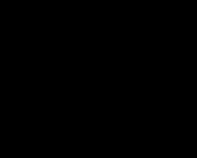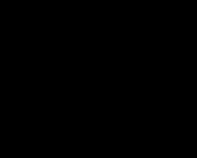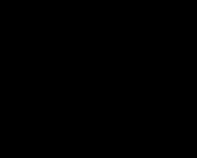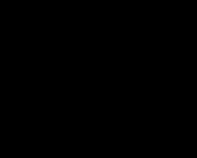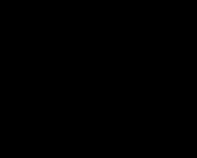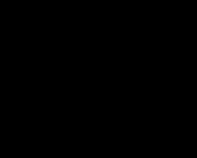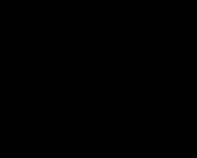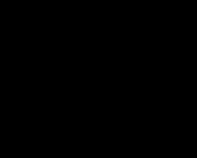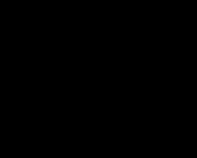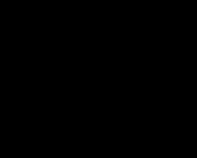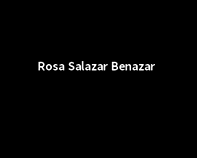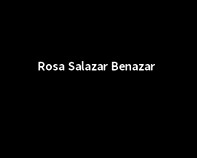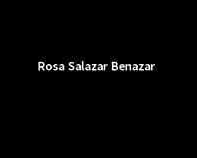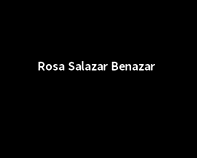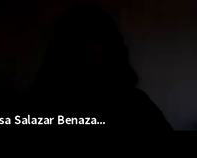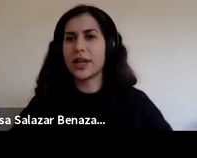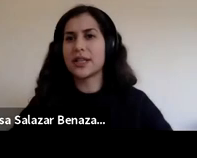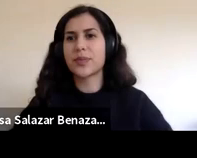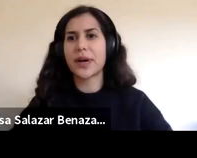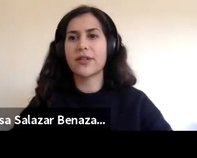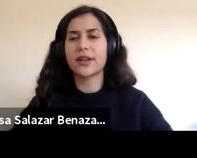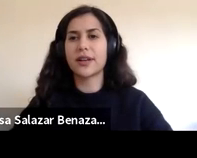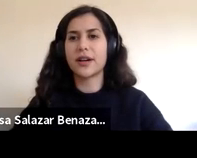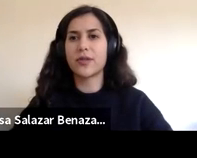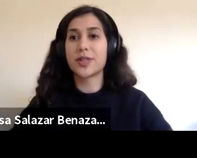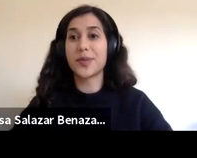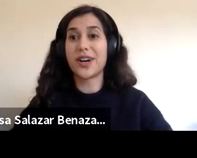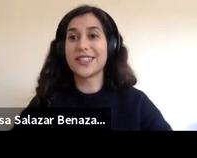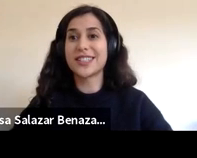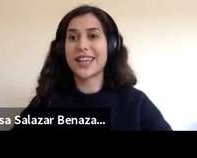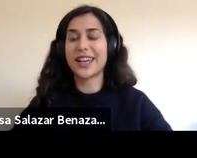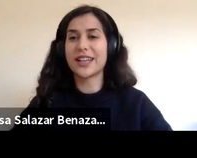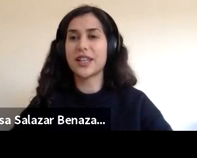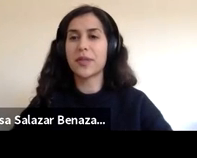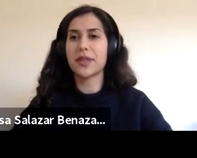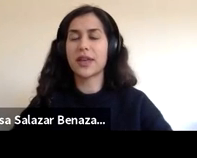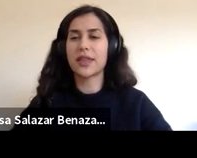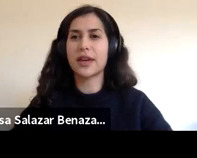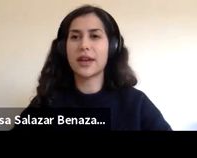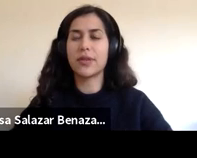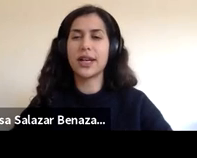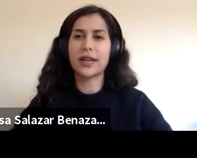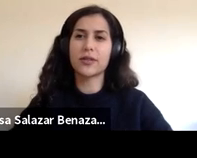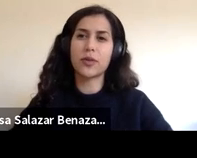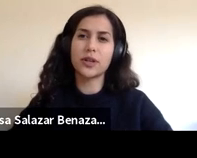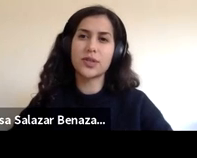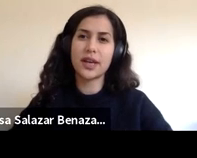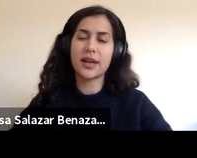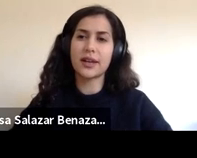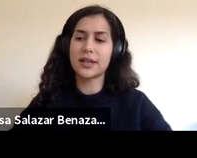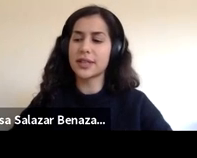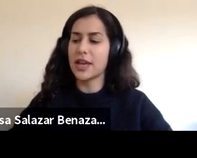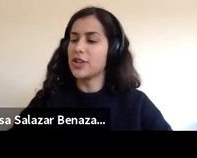Thank you, Crystal. And really, really inspiring response. And something that I really liked of